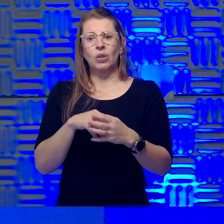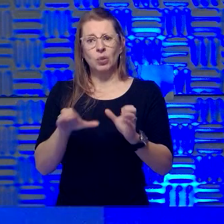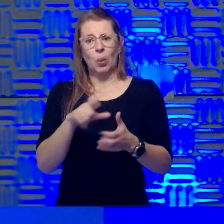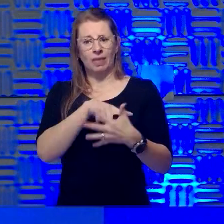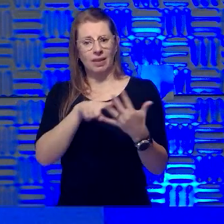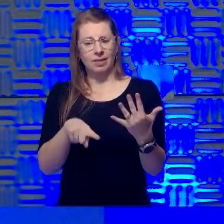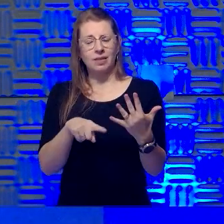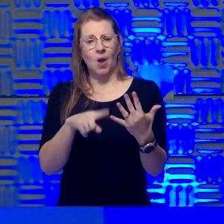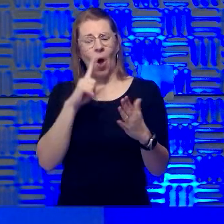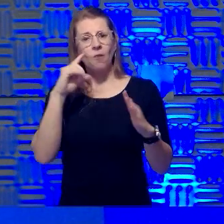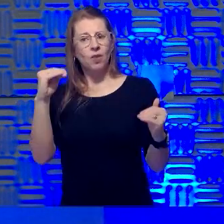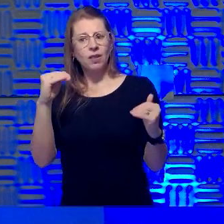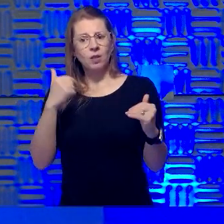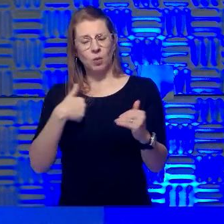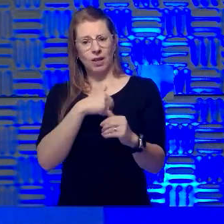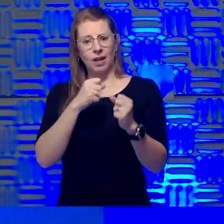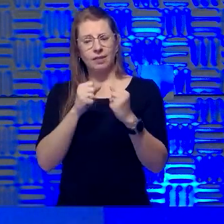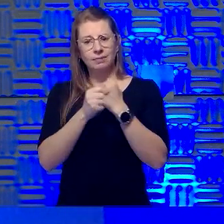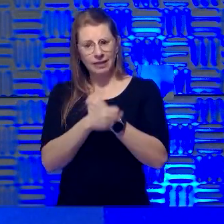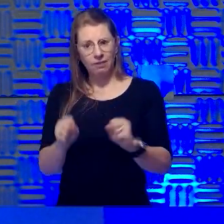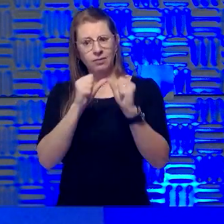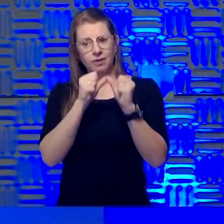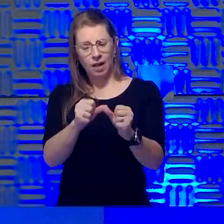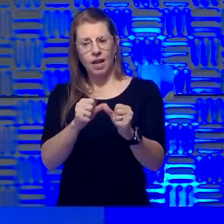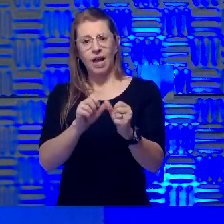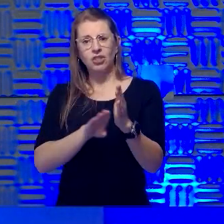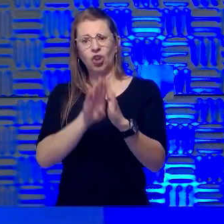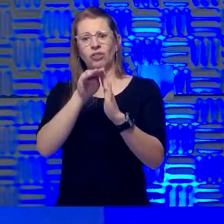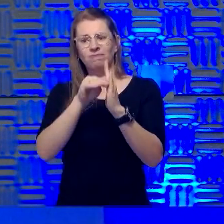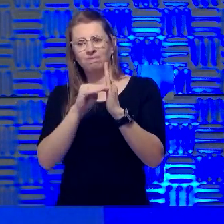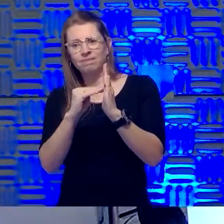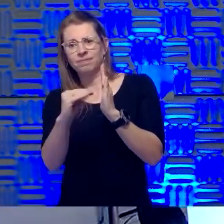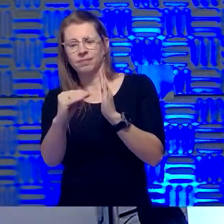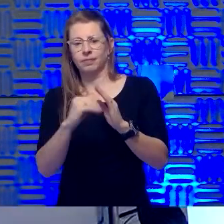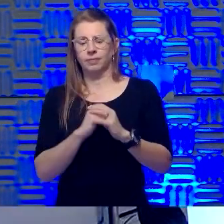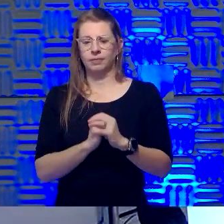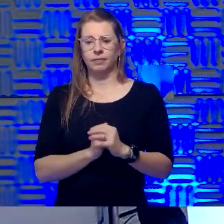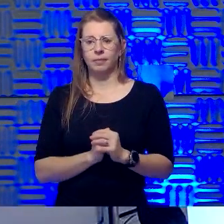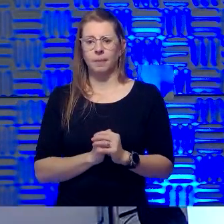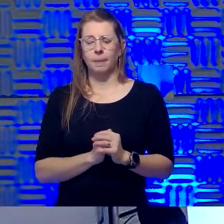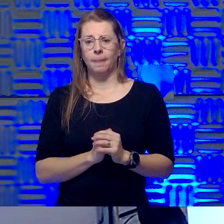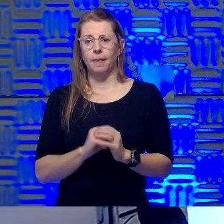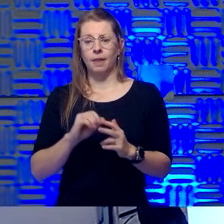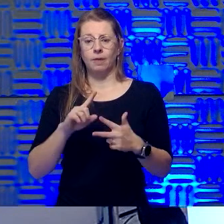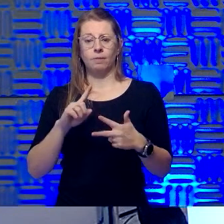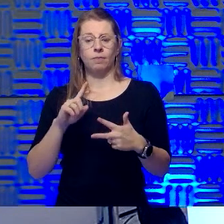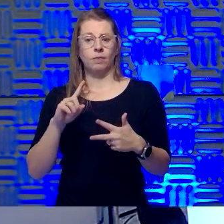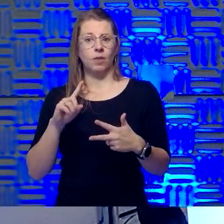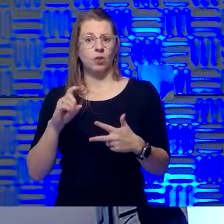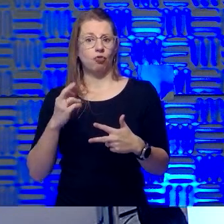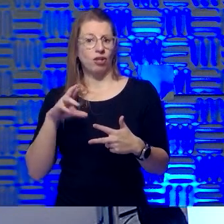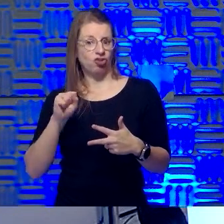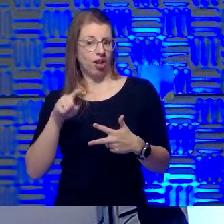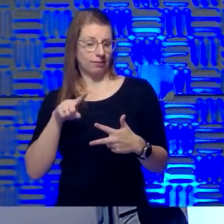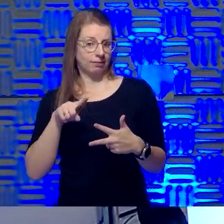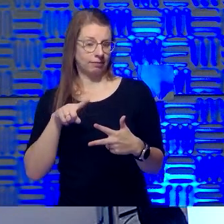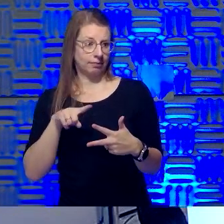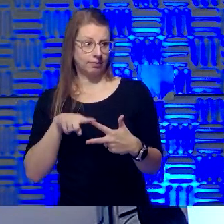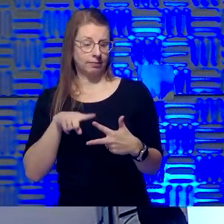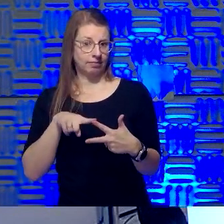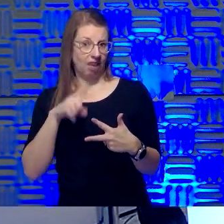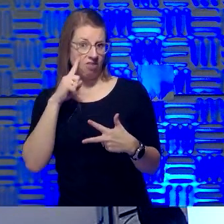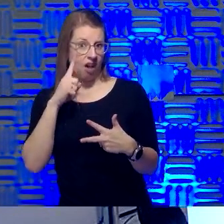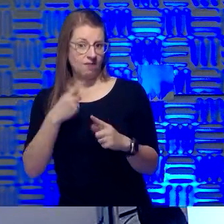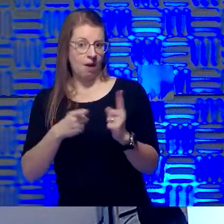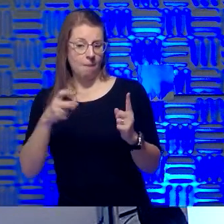can stay safe and keep the surge as low as possible. Christian, thoughts